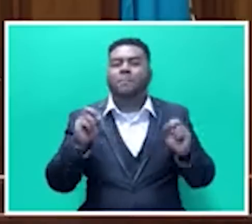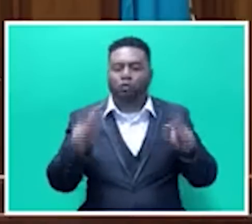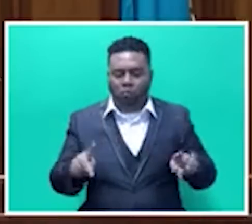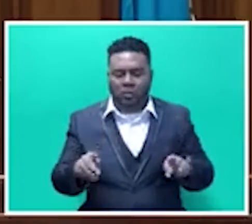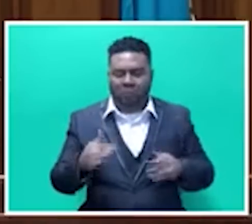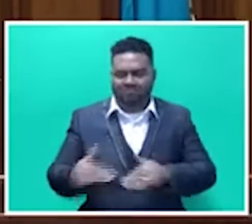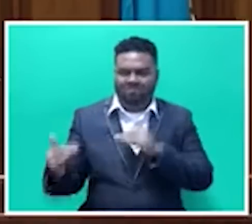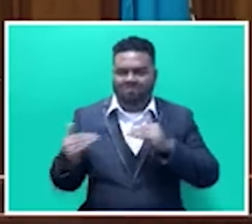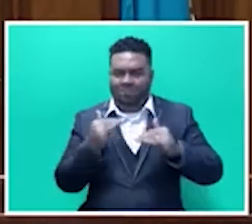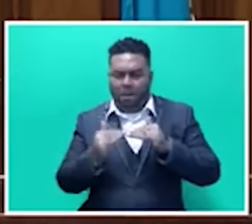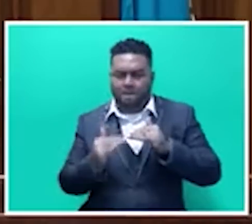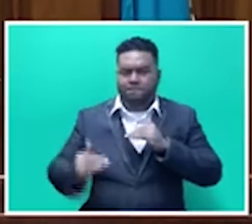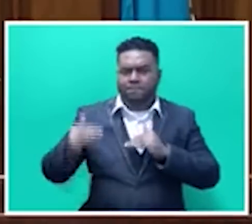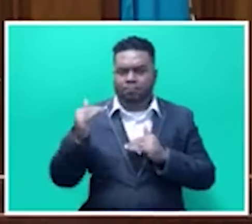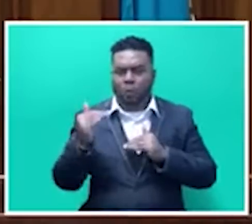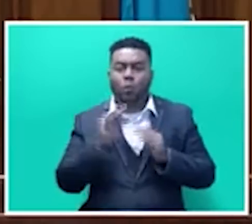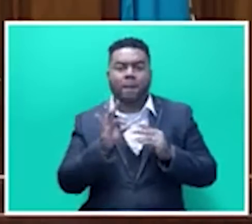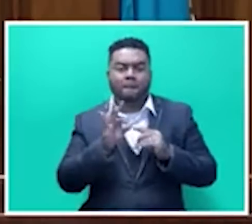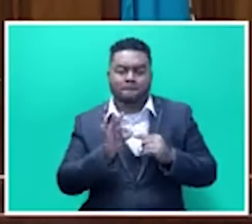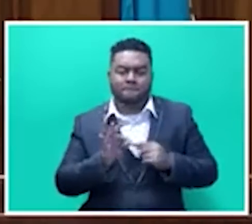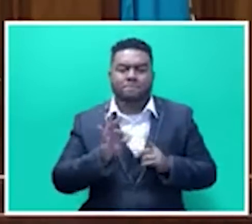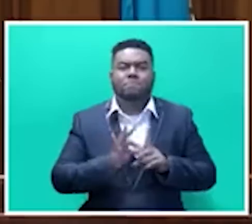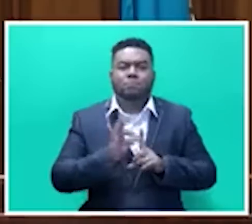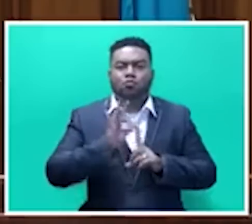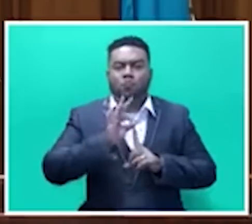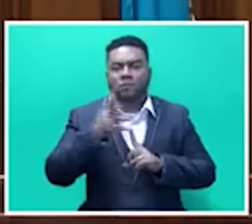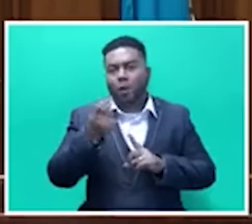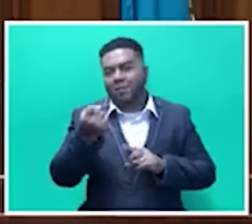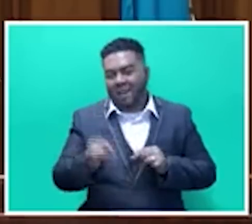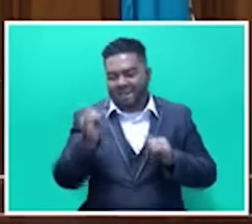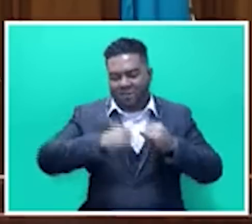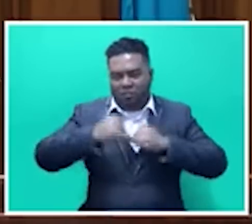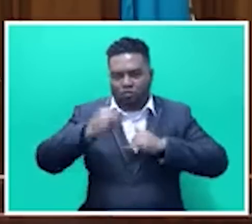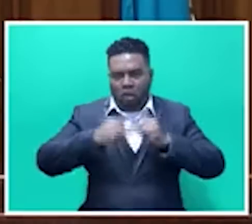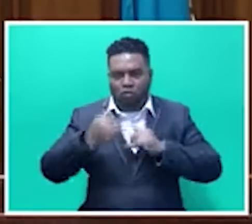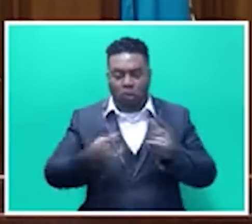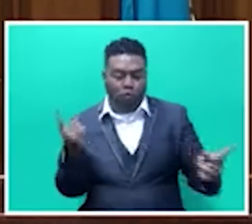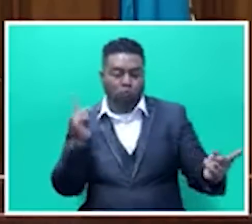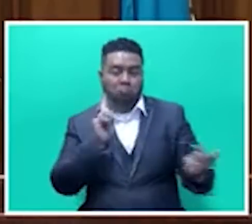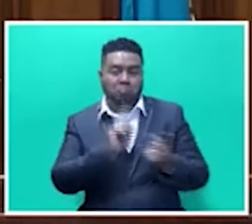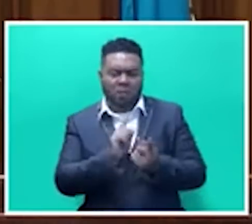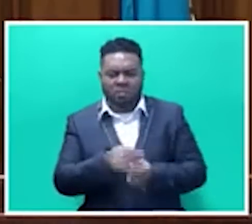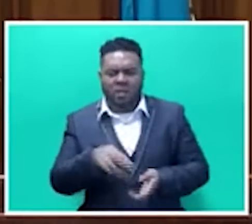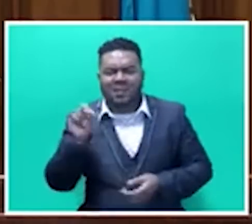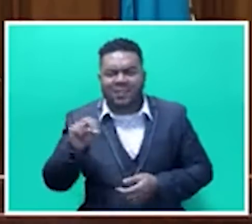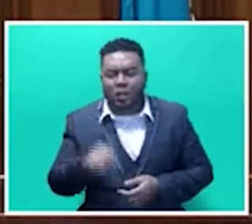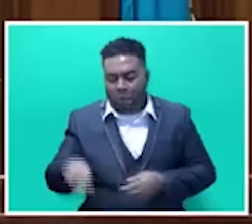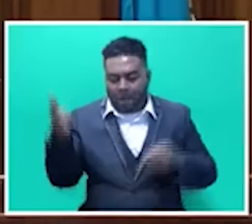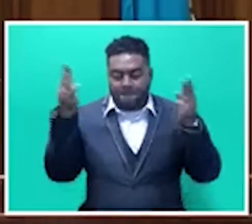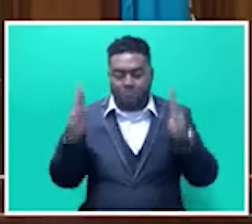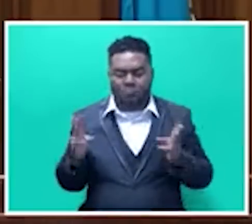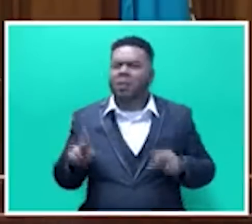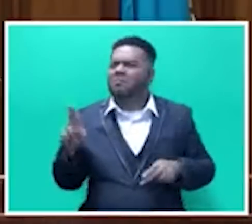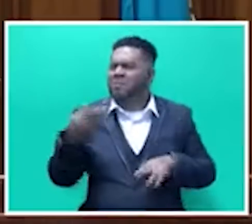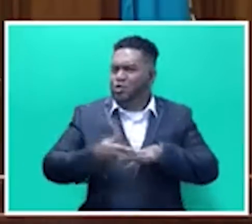must continue to improve on our infrastructure to meet the demands of a modern Fiji and our social